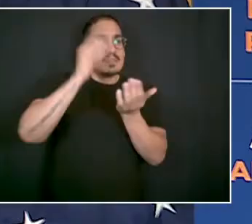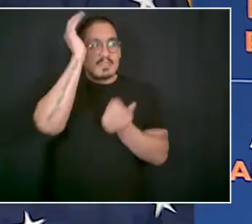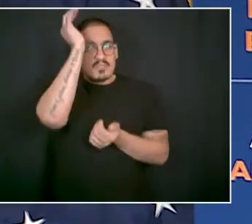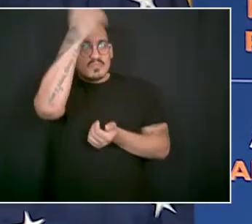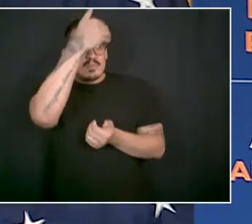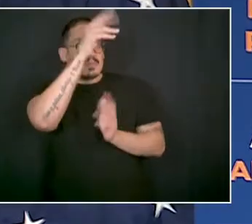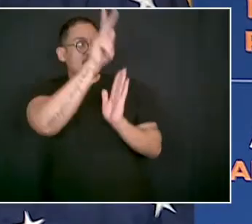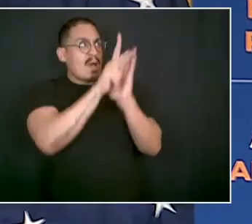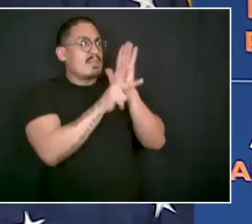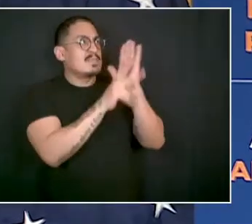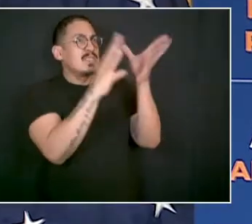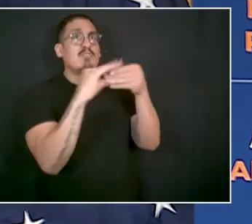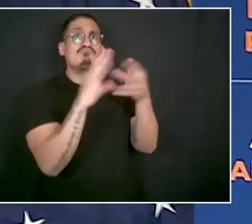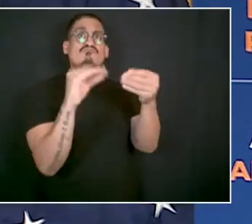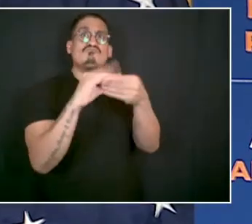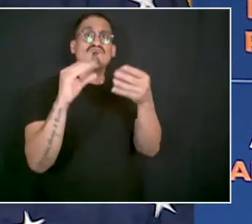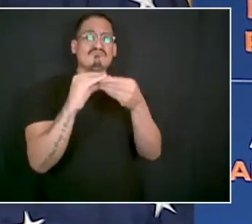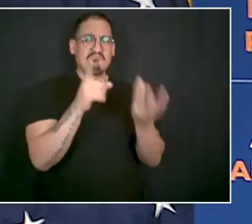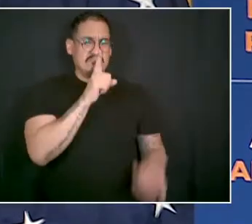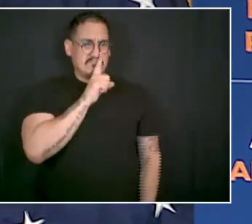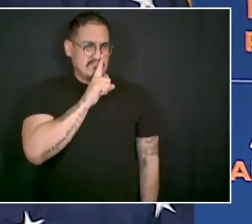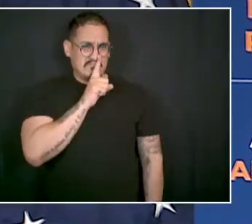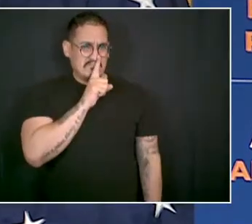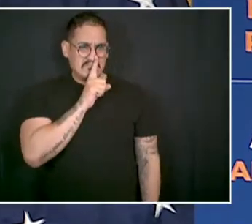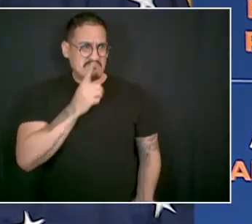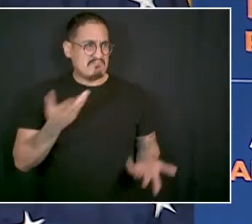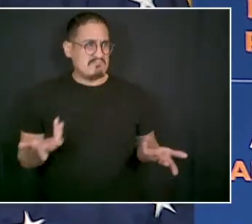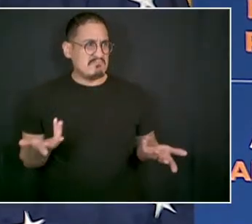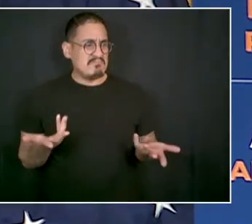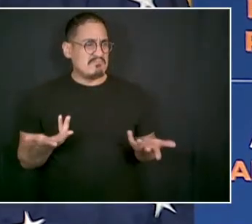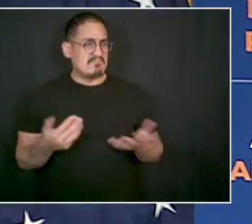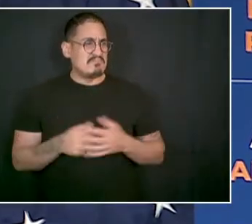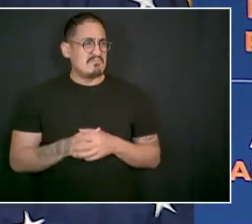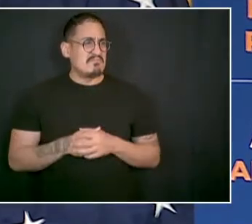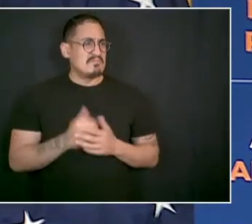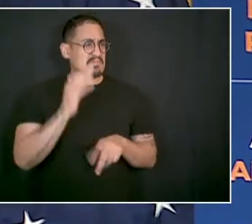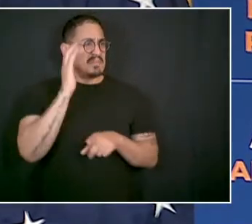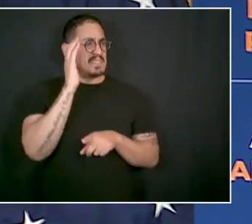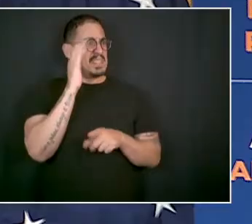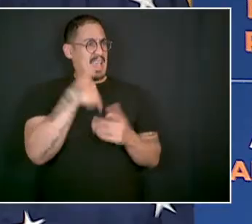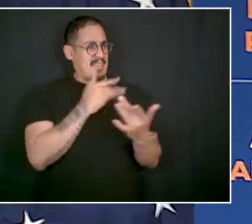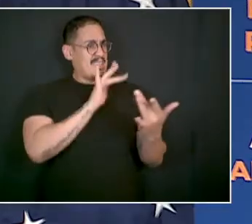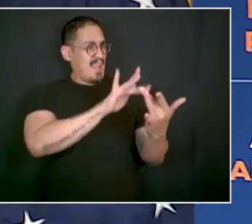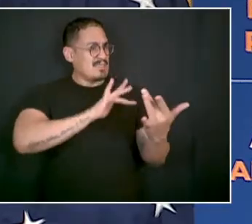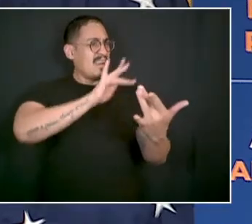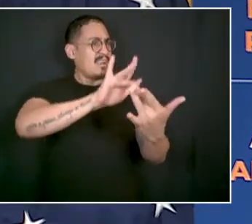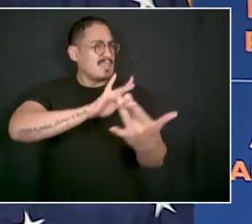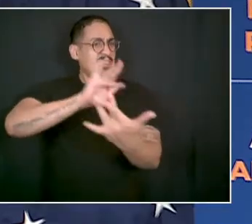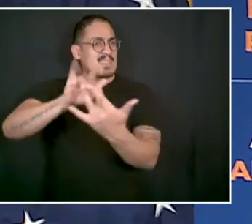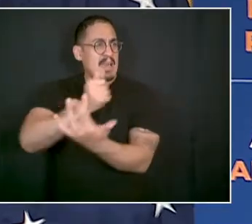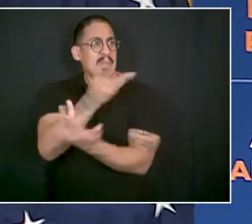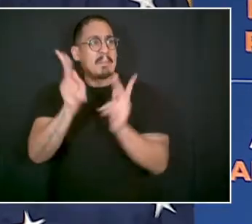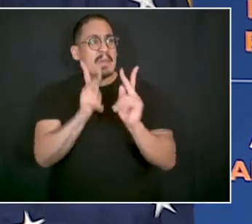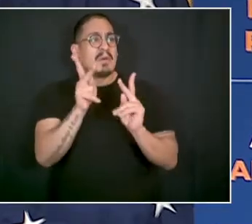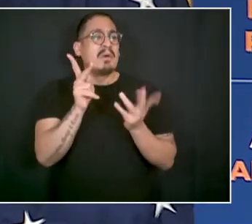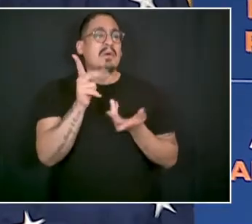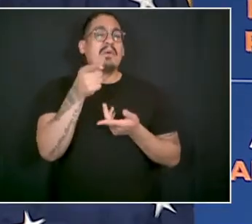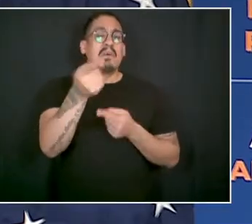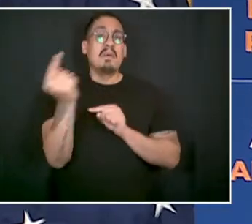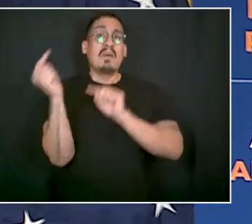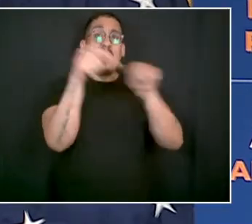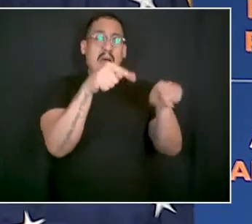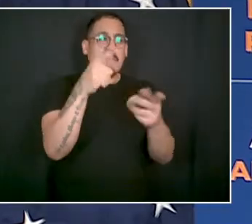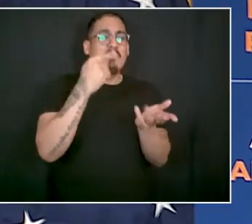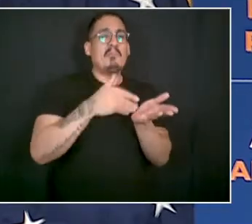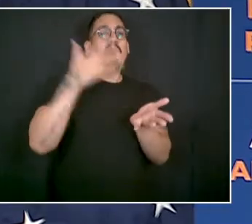out, but I personally haven't seen anybody. I've spoken to people. They said they've seen here and there. So I'm just wondering, based on how you campaigned